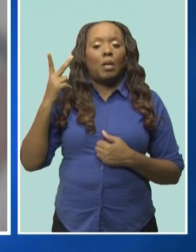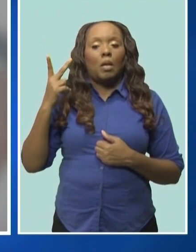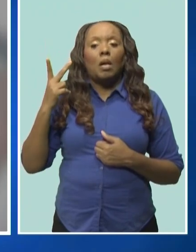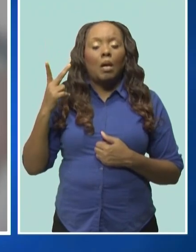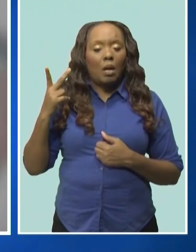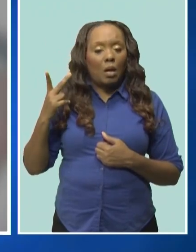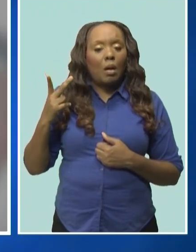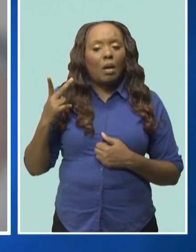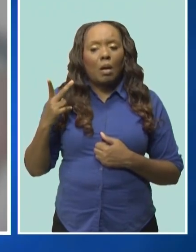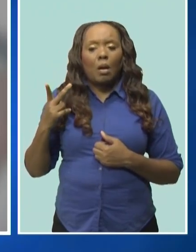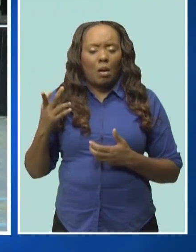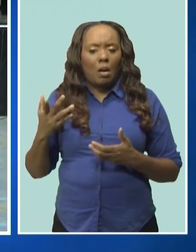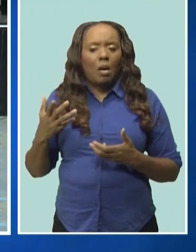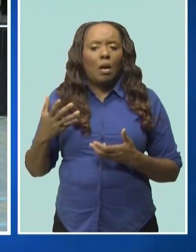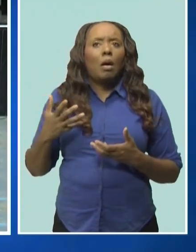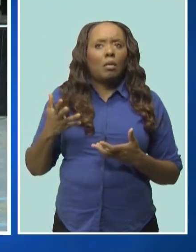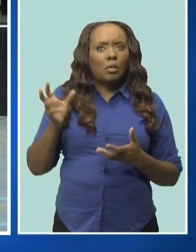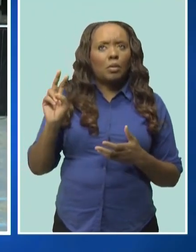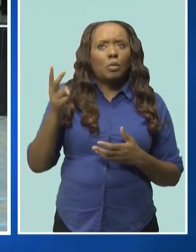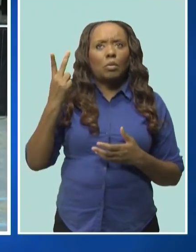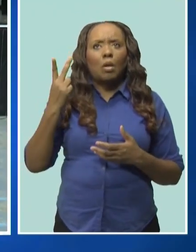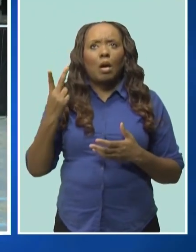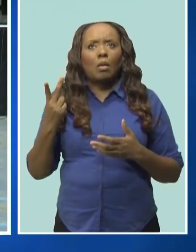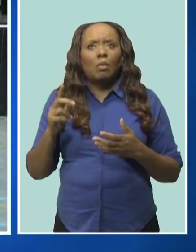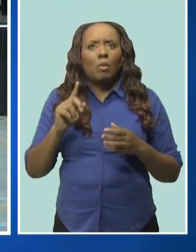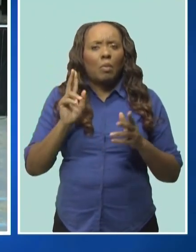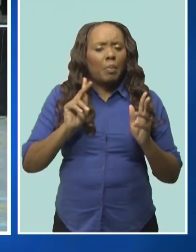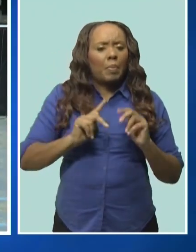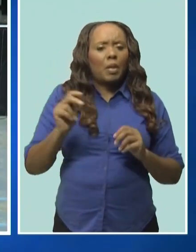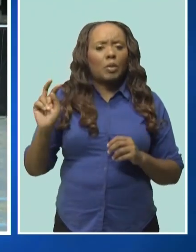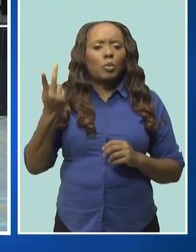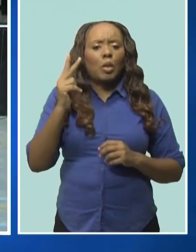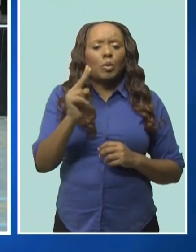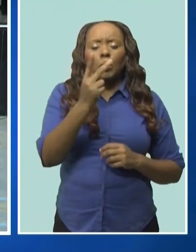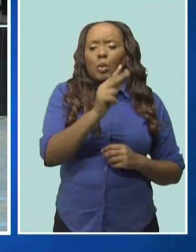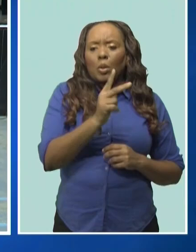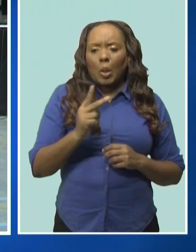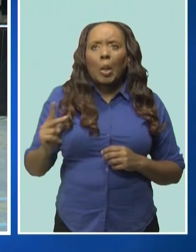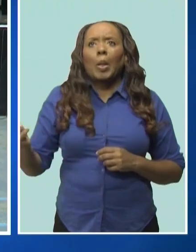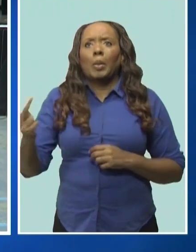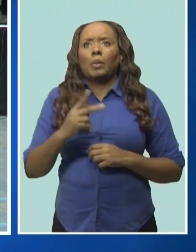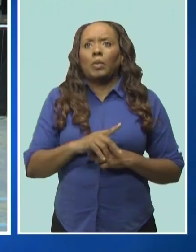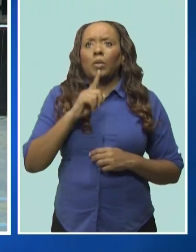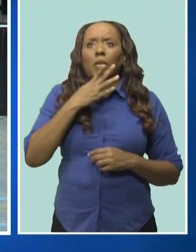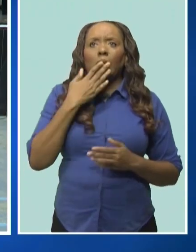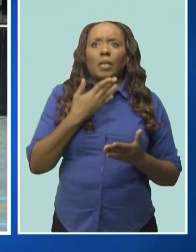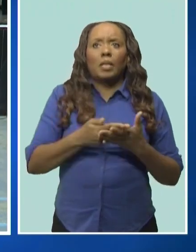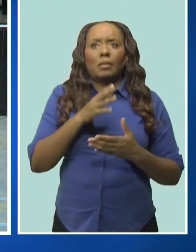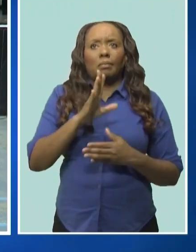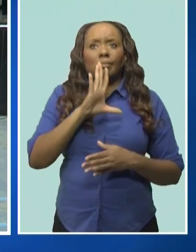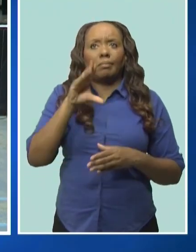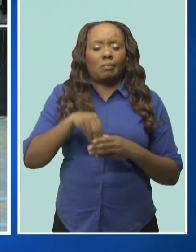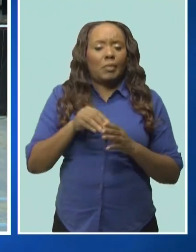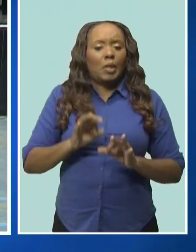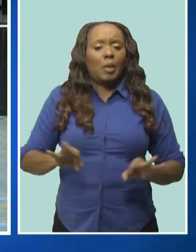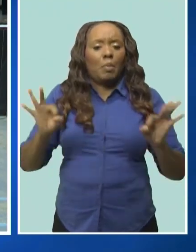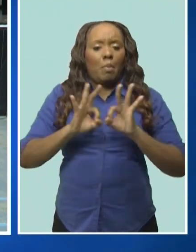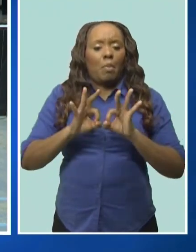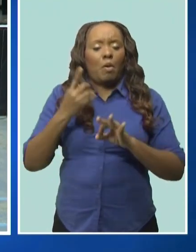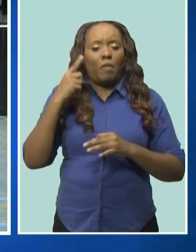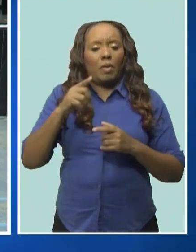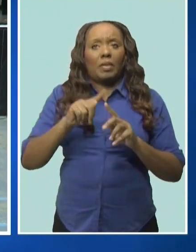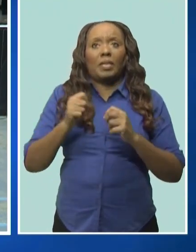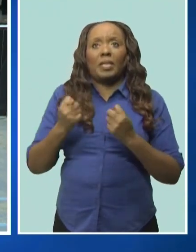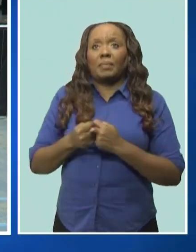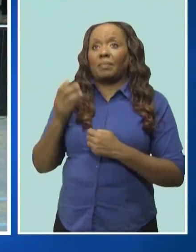efforts. President Rennie Holford says Cole is an asset to the team. We are asking you for a very